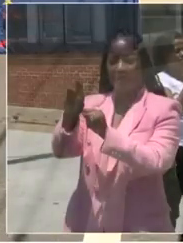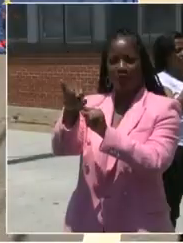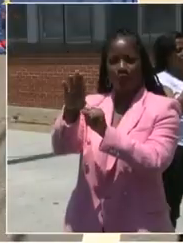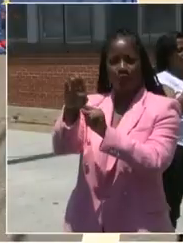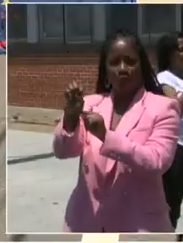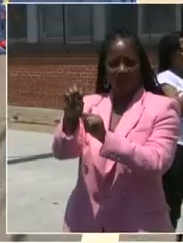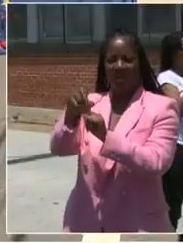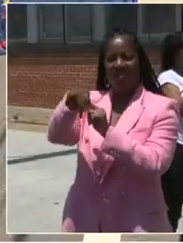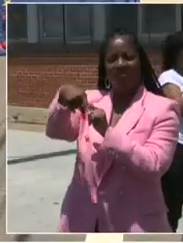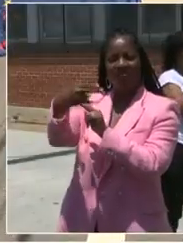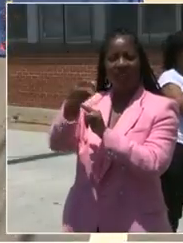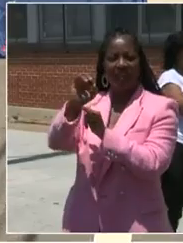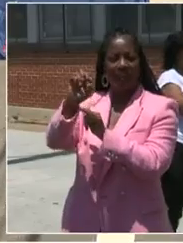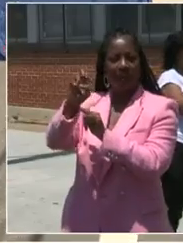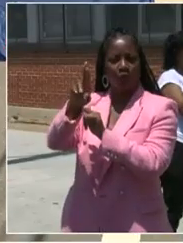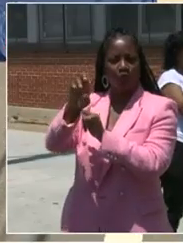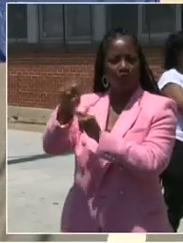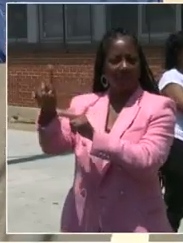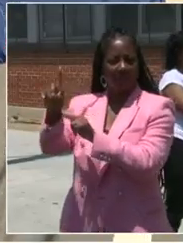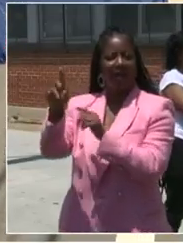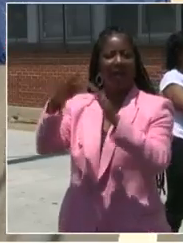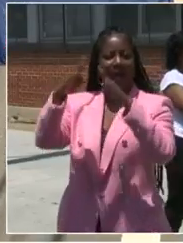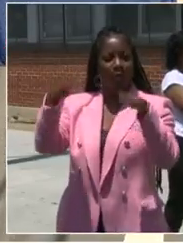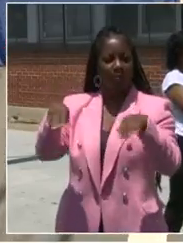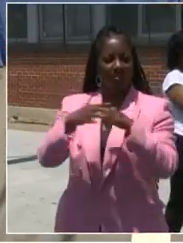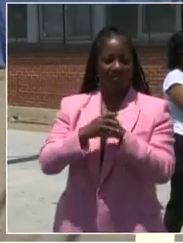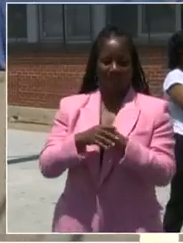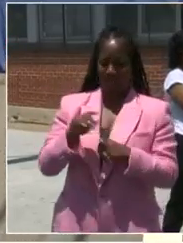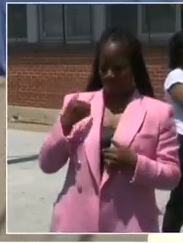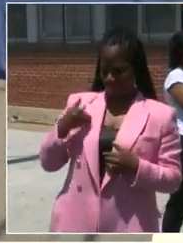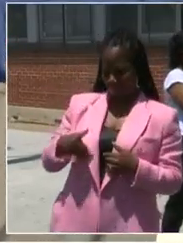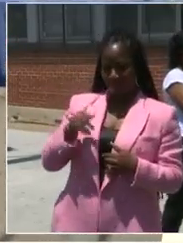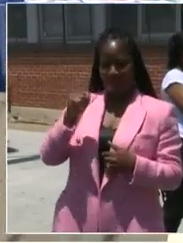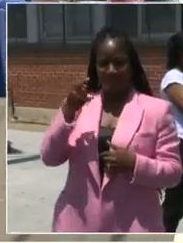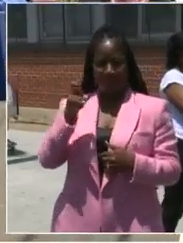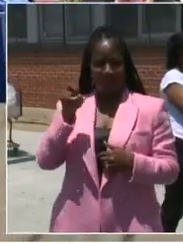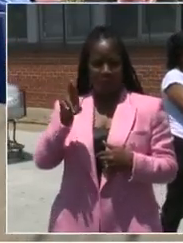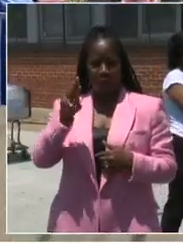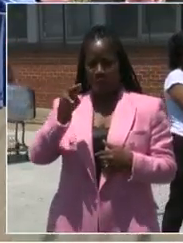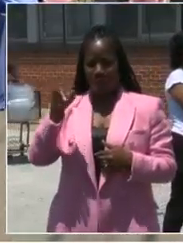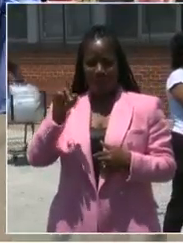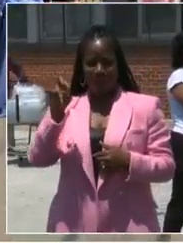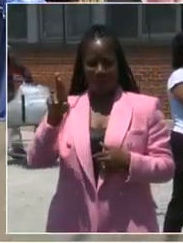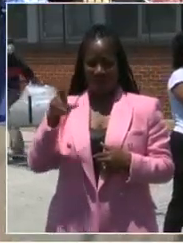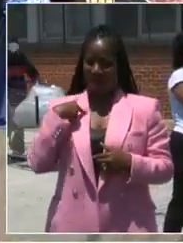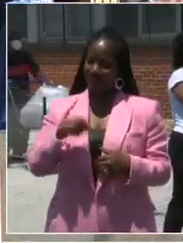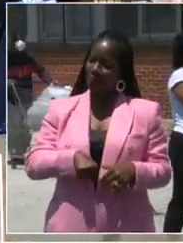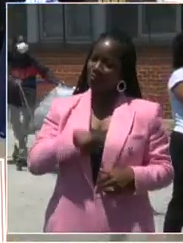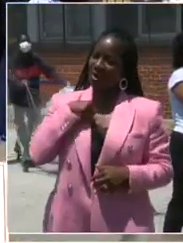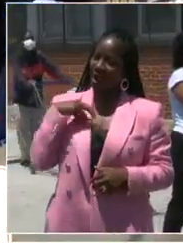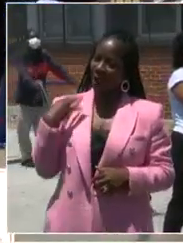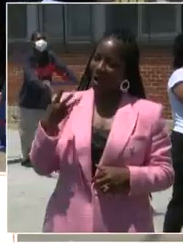House. I am Fandor Miller. I'm a proud Washingtonian.